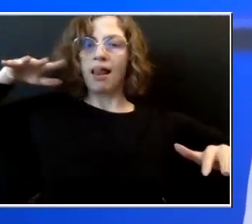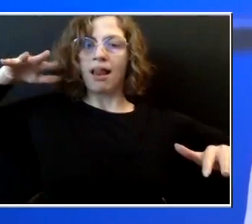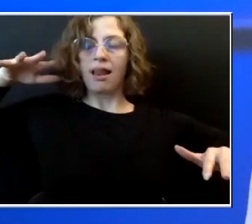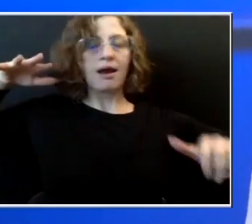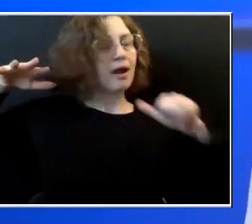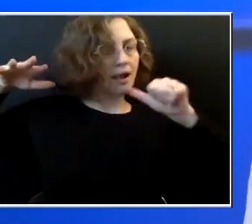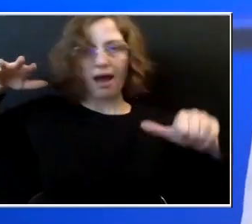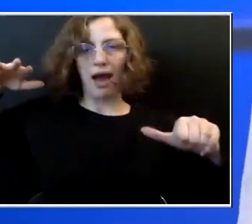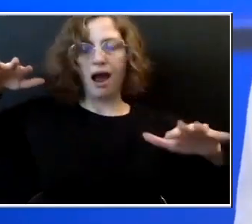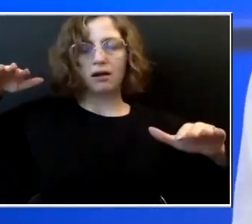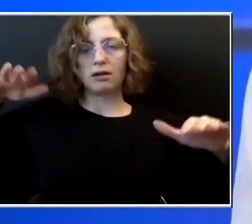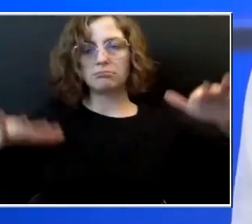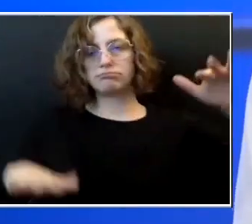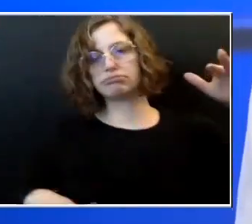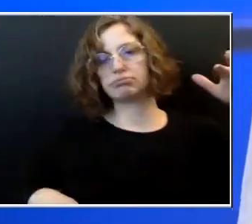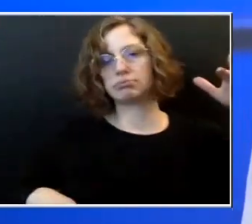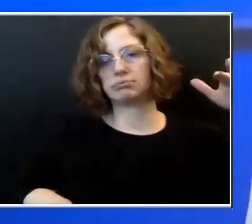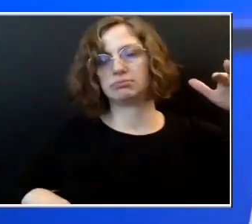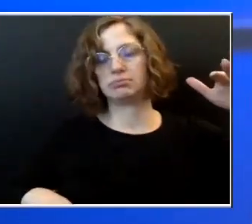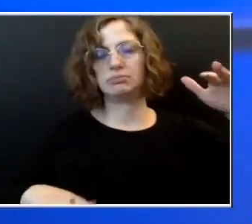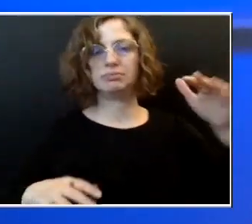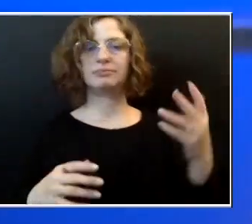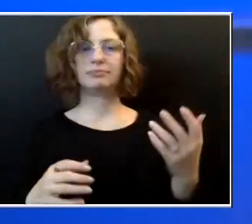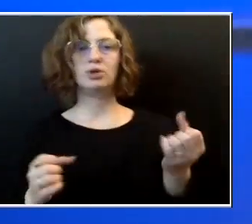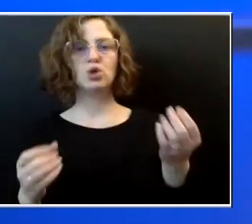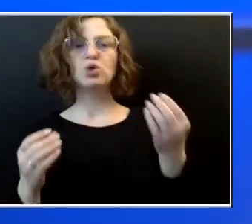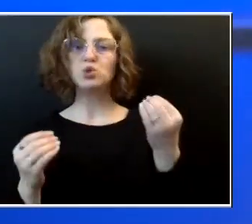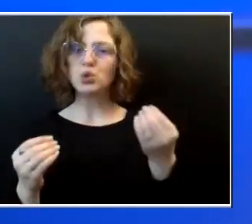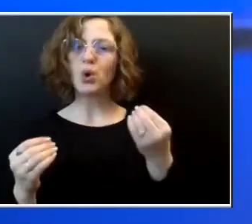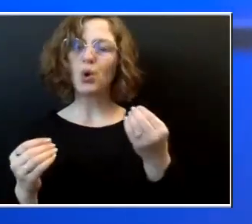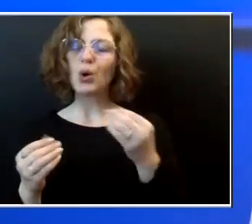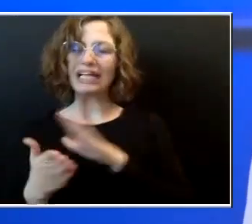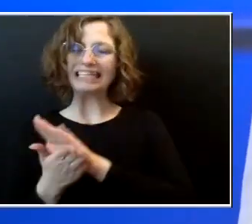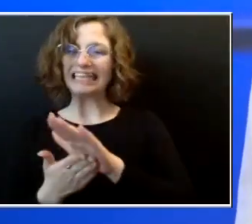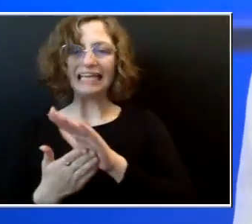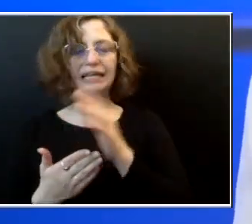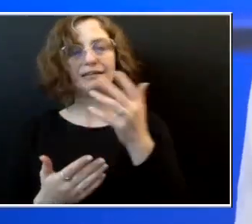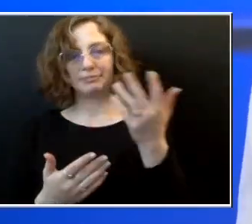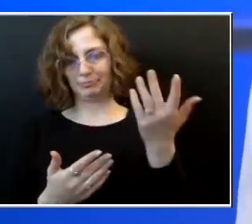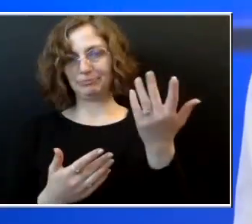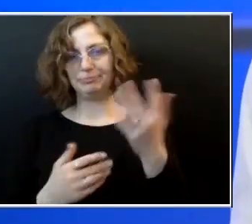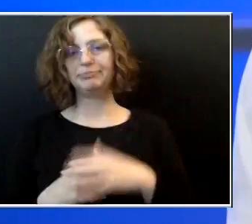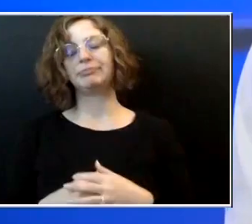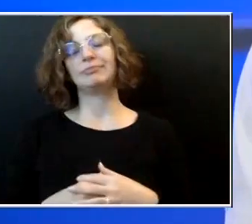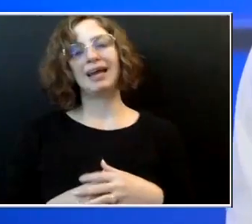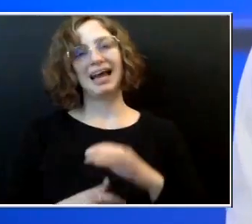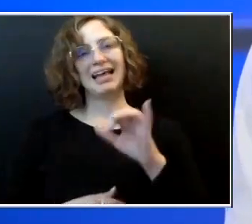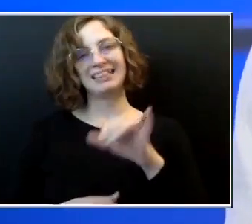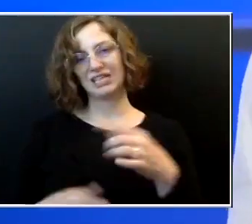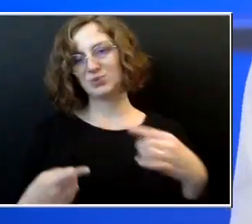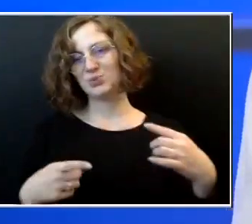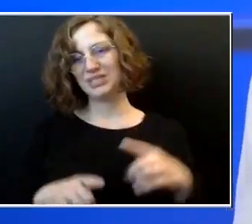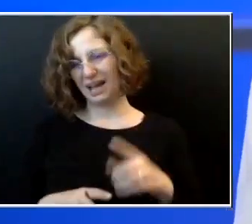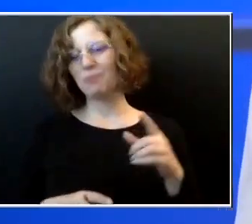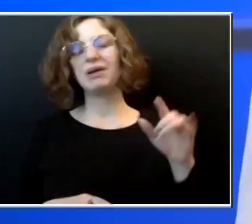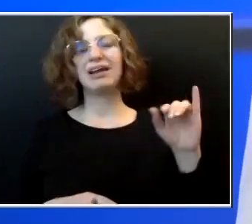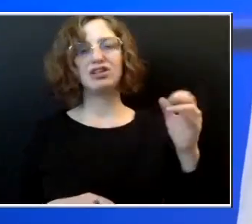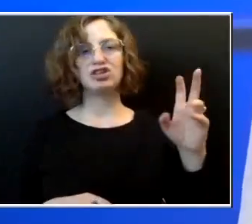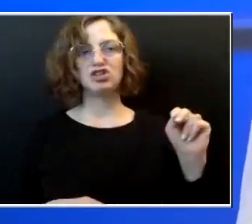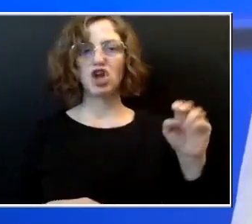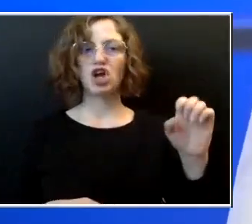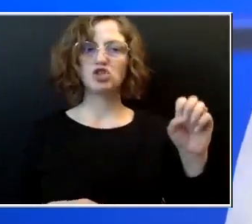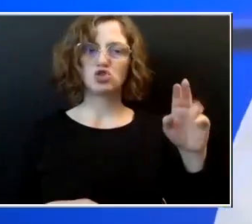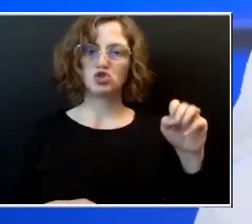1854, Snow was able to isolate the water that was coming from below certain sites of waste dump from the water that was coming from other places, and